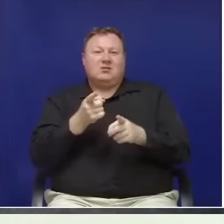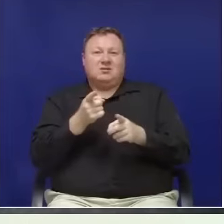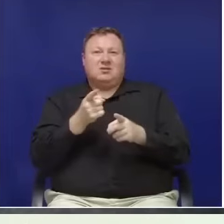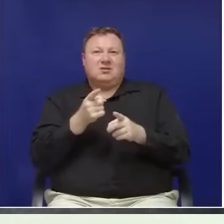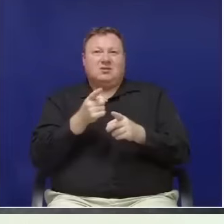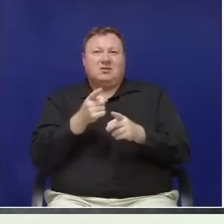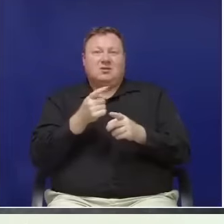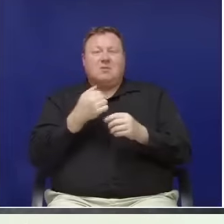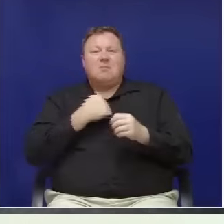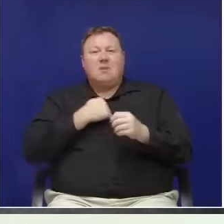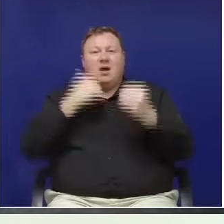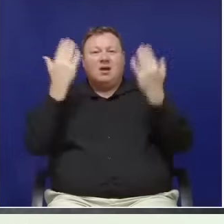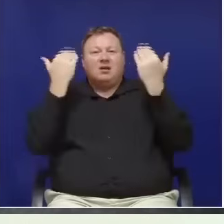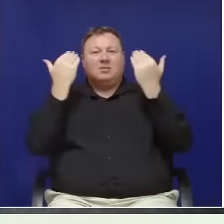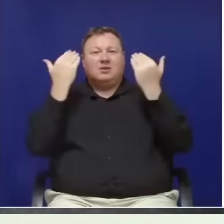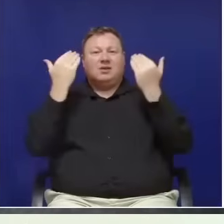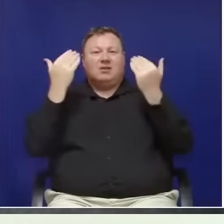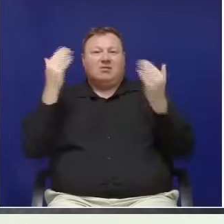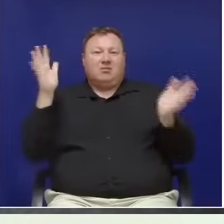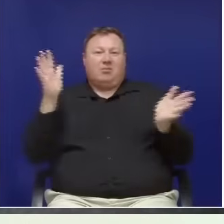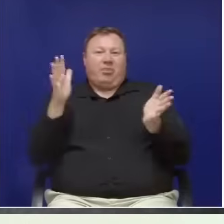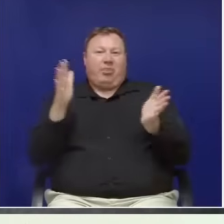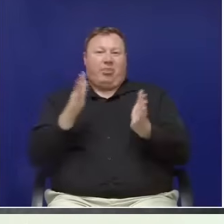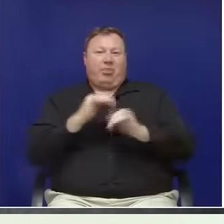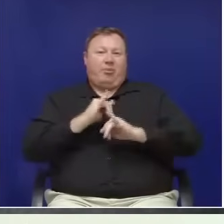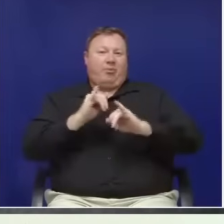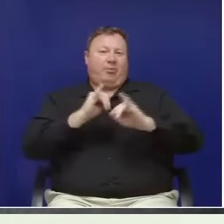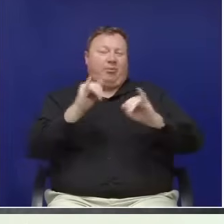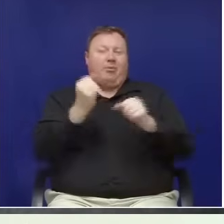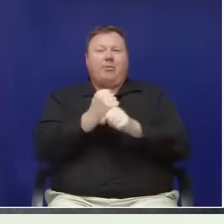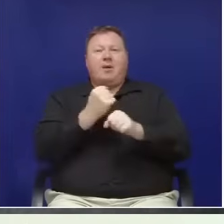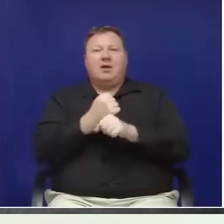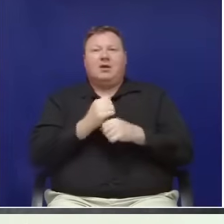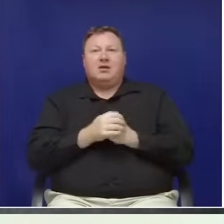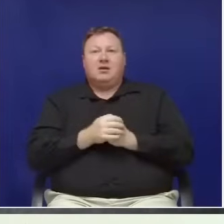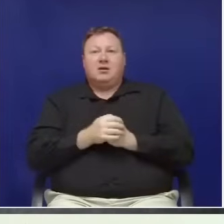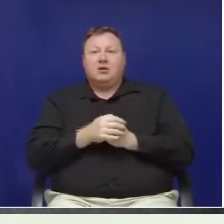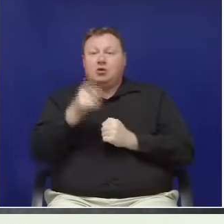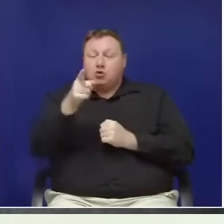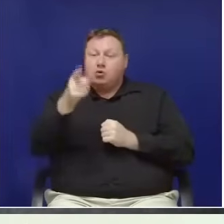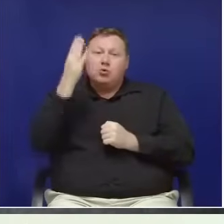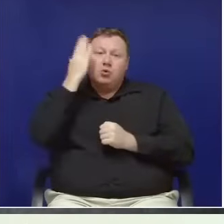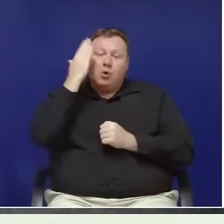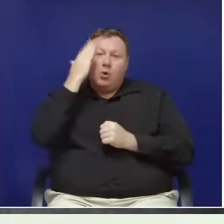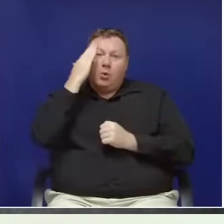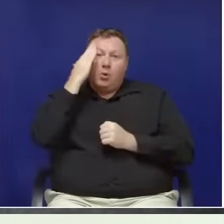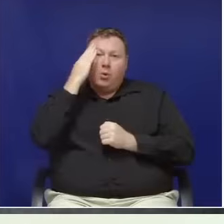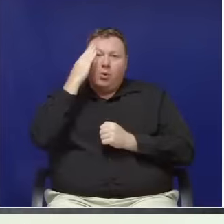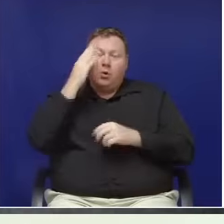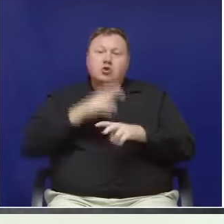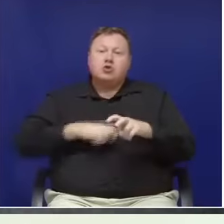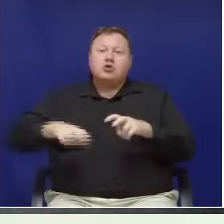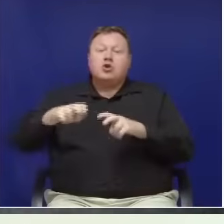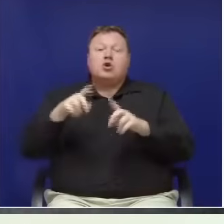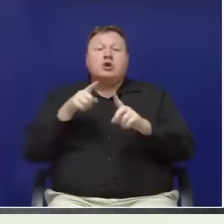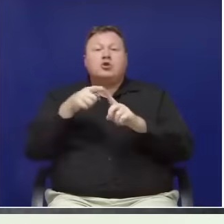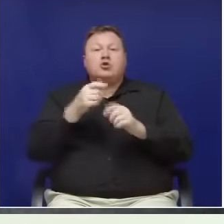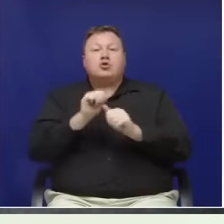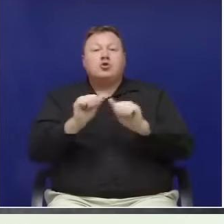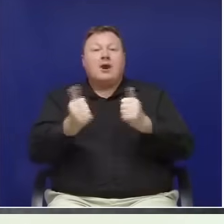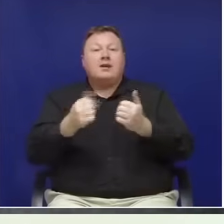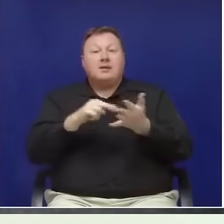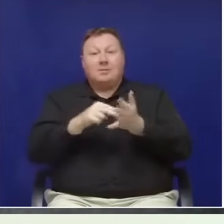my expectations. Surely, Deputy Minister, you are aware that tabling the Journey to Greatness plan in